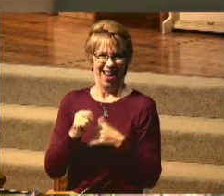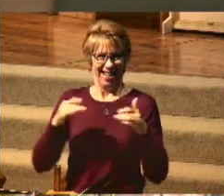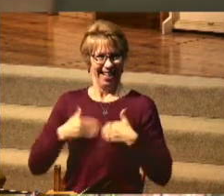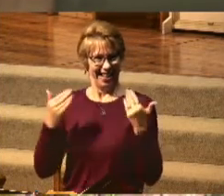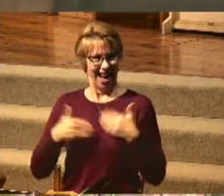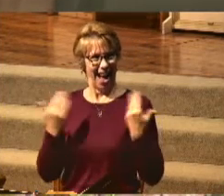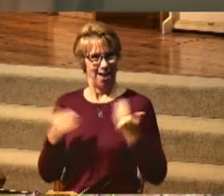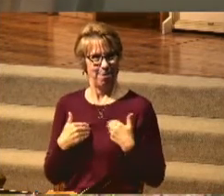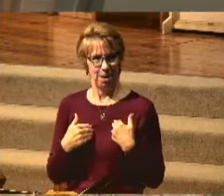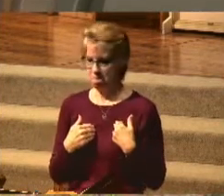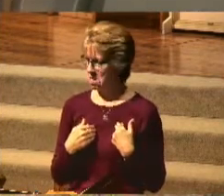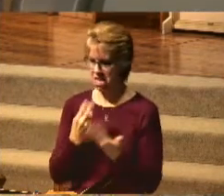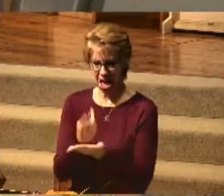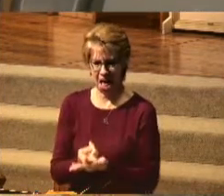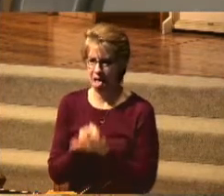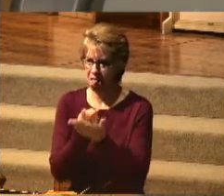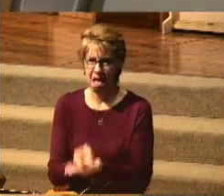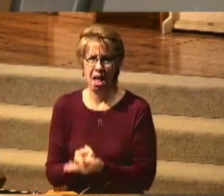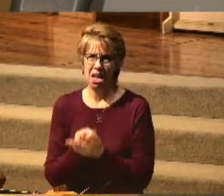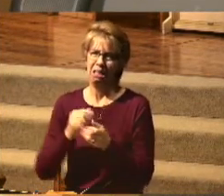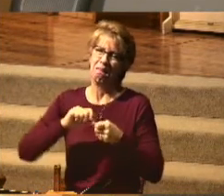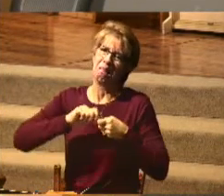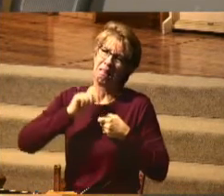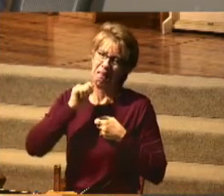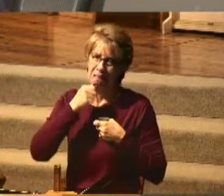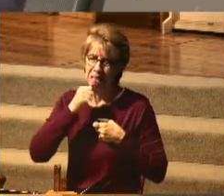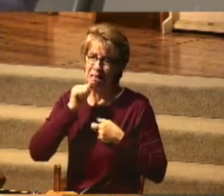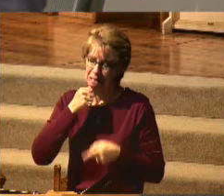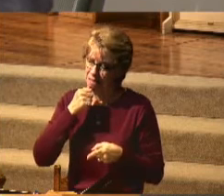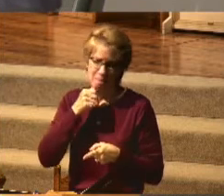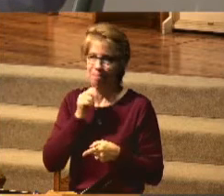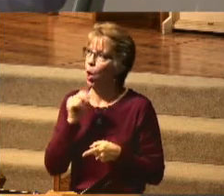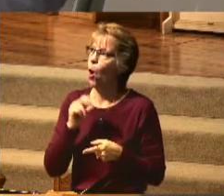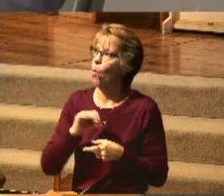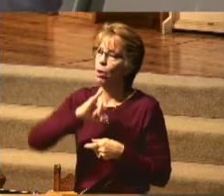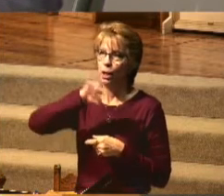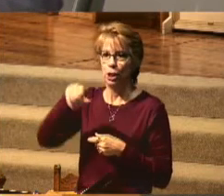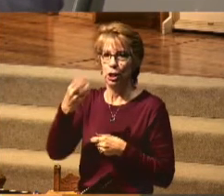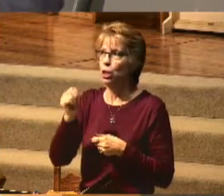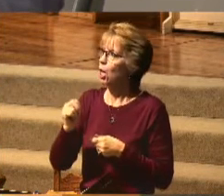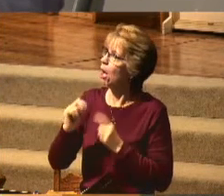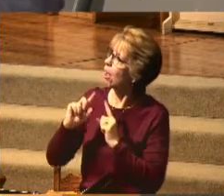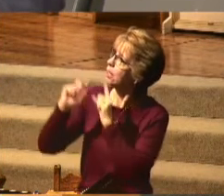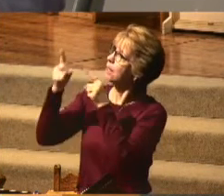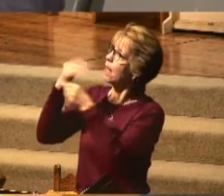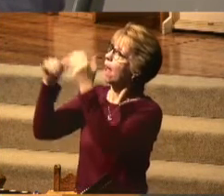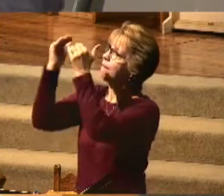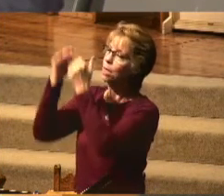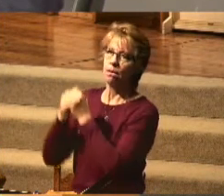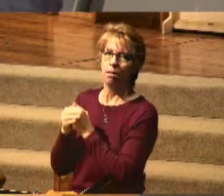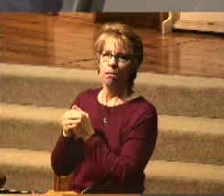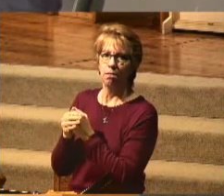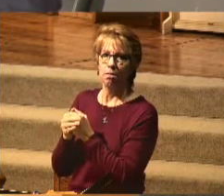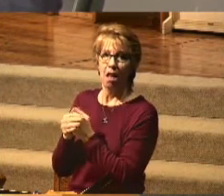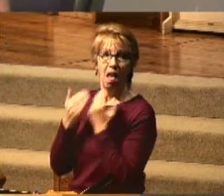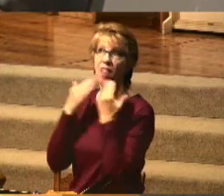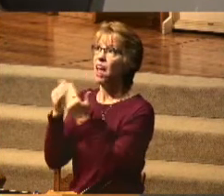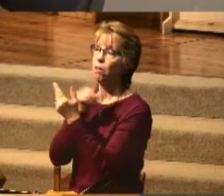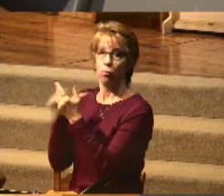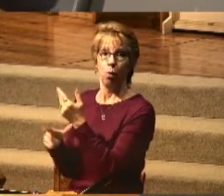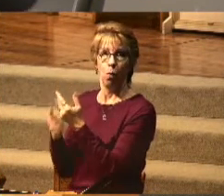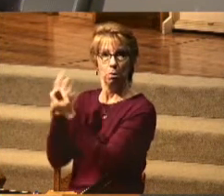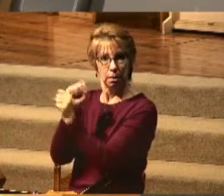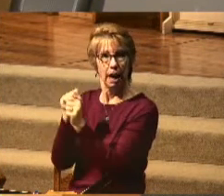he was. He's not suffering like he was. And Brother John, thank you, Lord, for saving John.